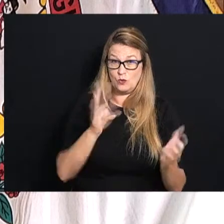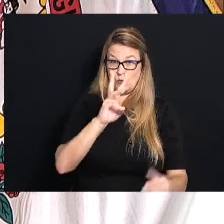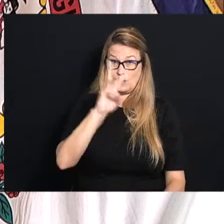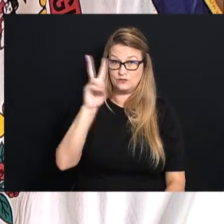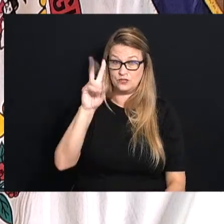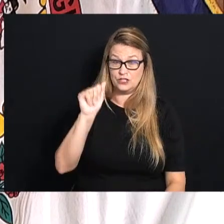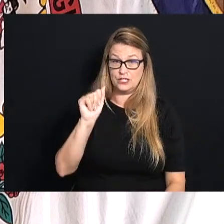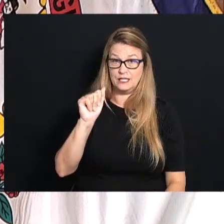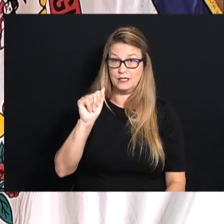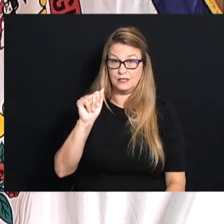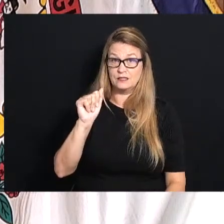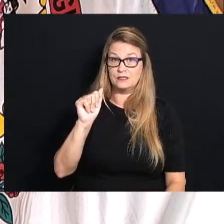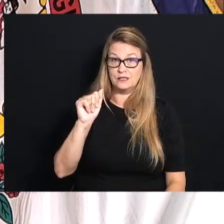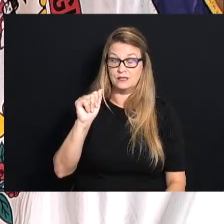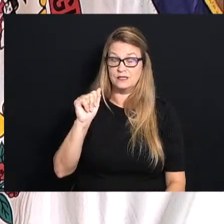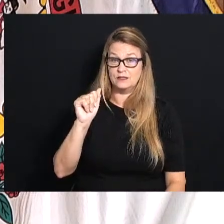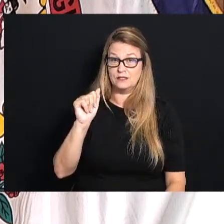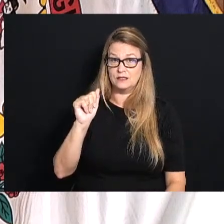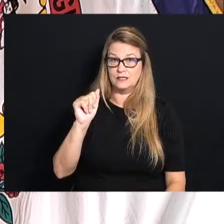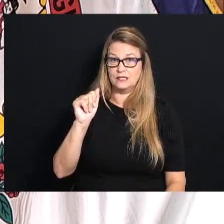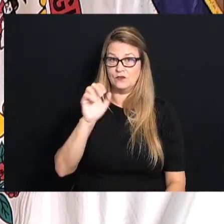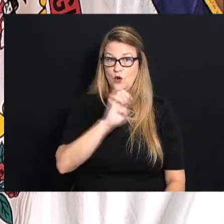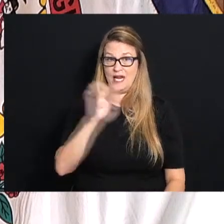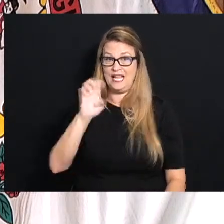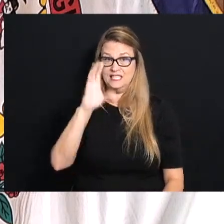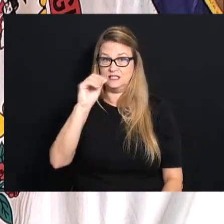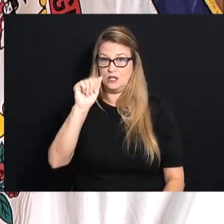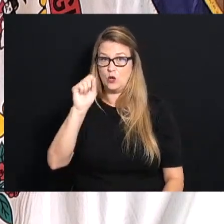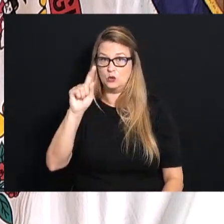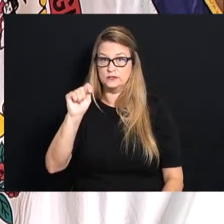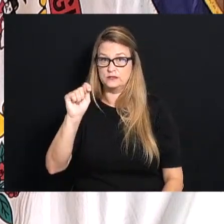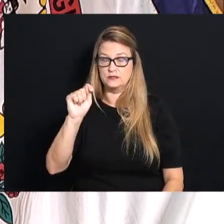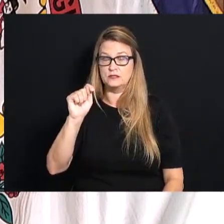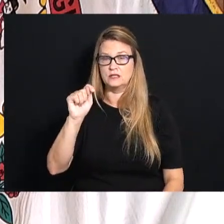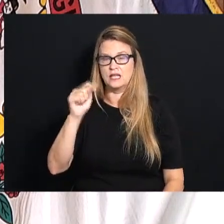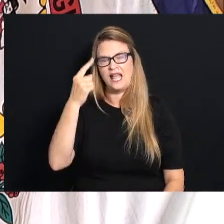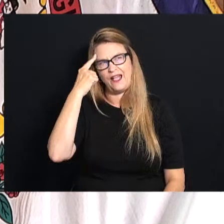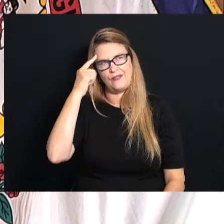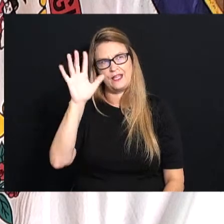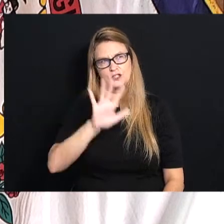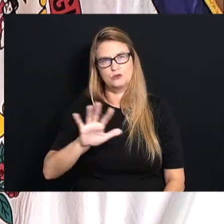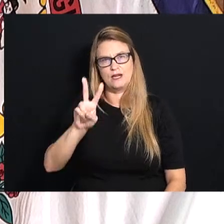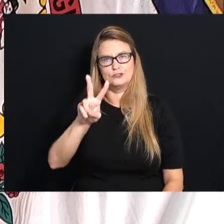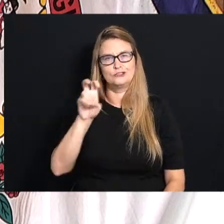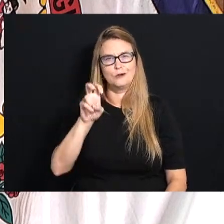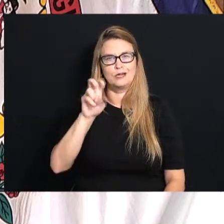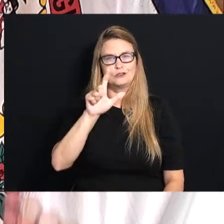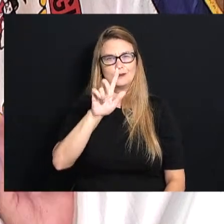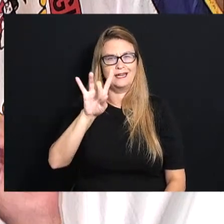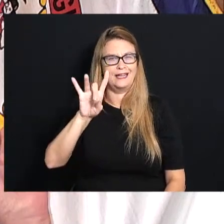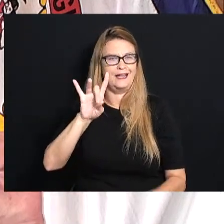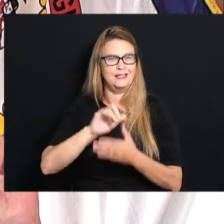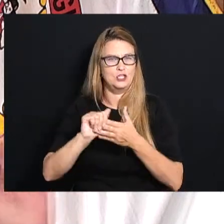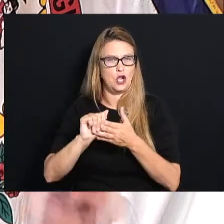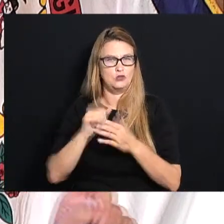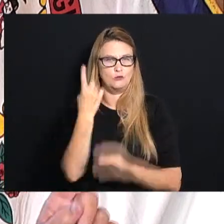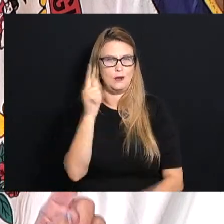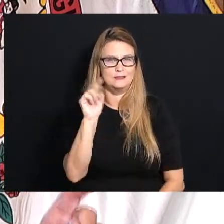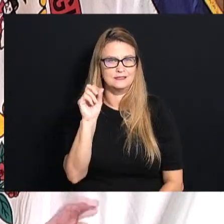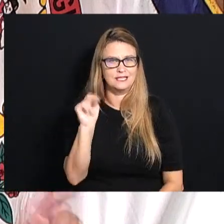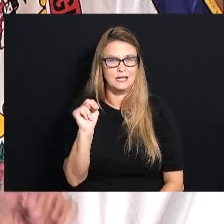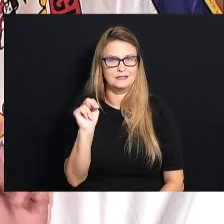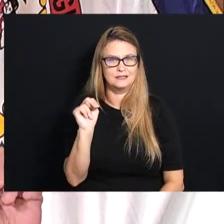metallurgical prices in East Coast low-vol price, I think is $228. That's